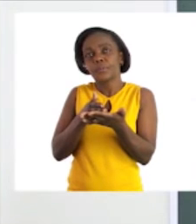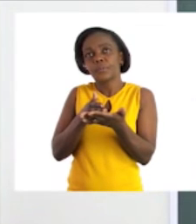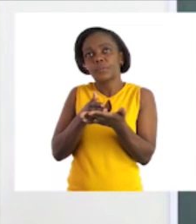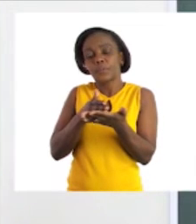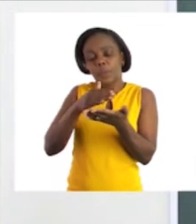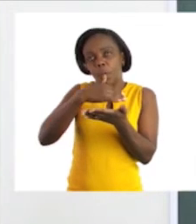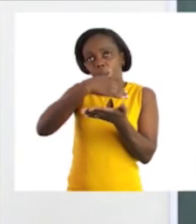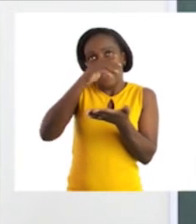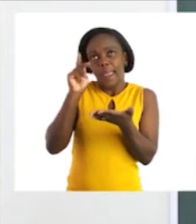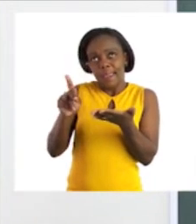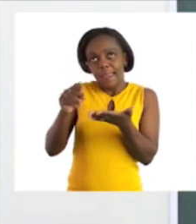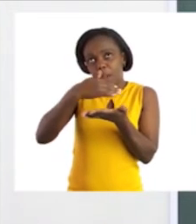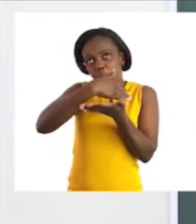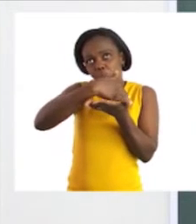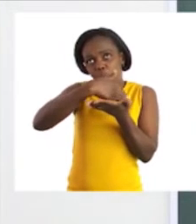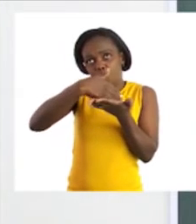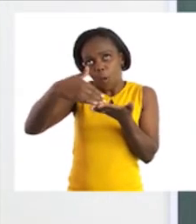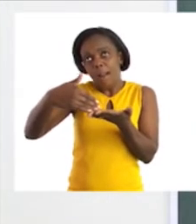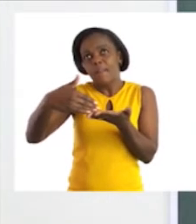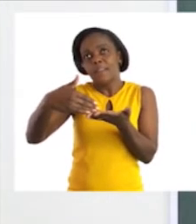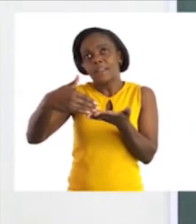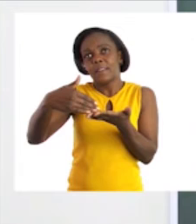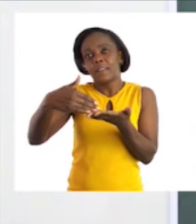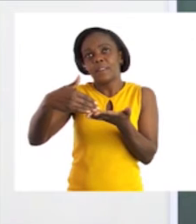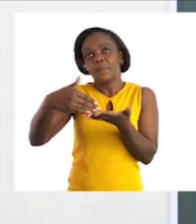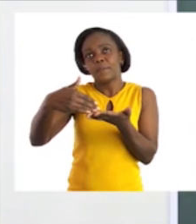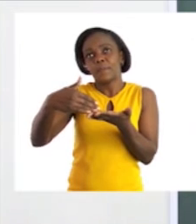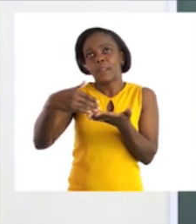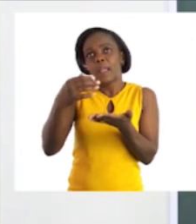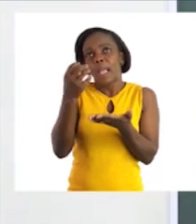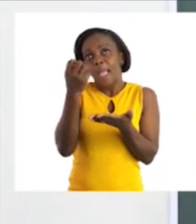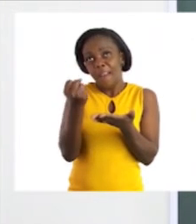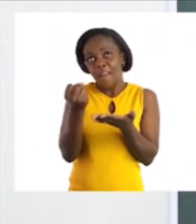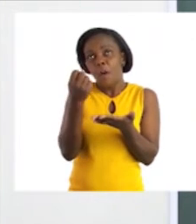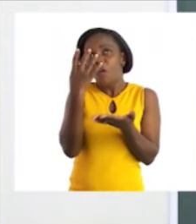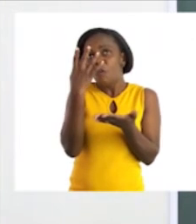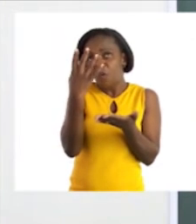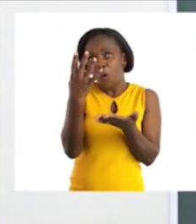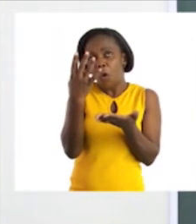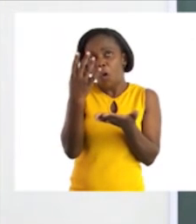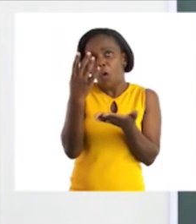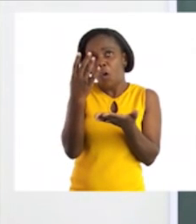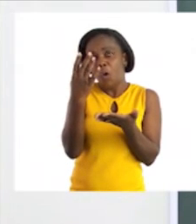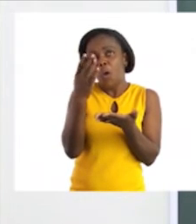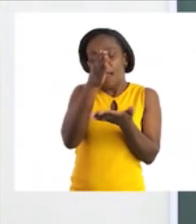we cut this circle again like this, we are going to have our 4 parts. Now we have cut it in the middle,